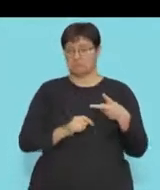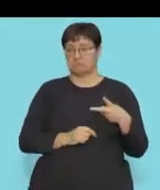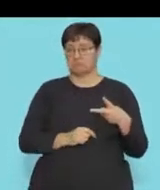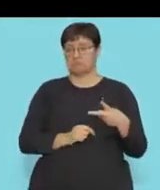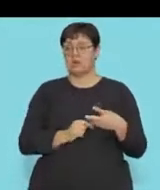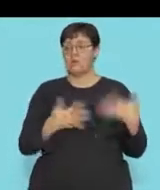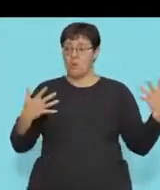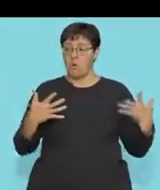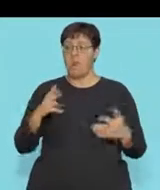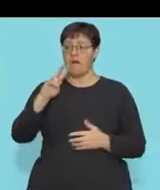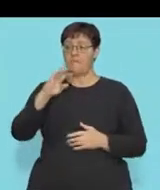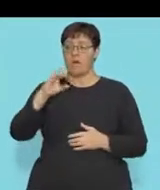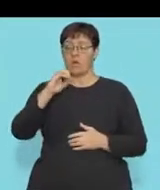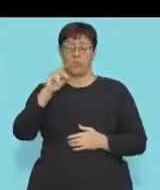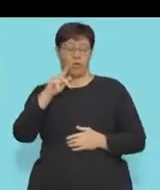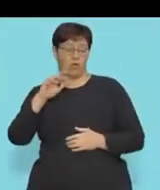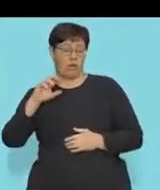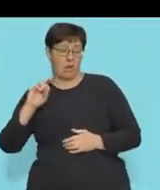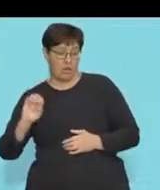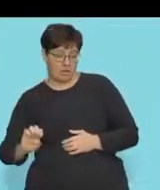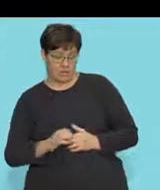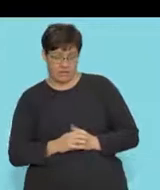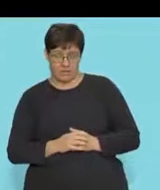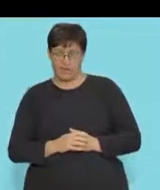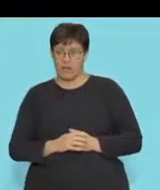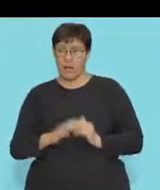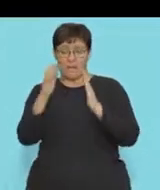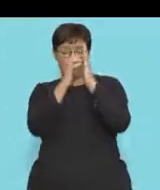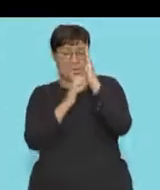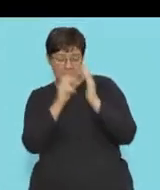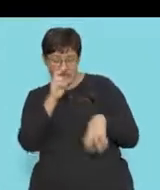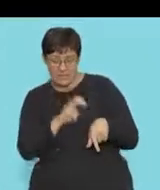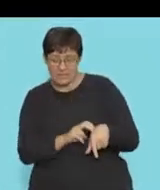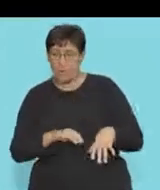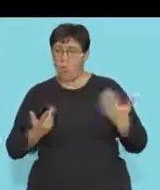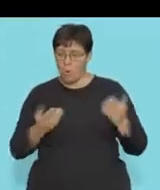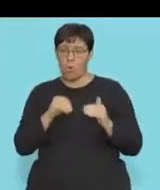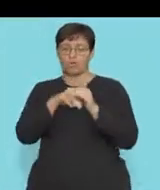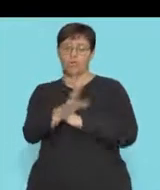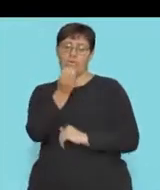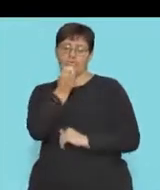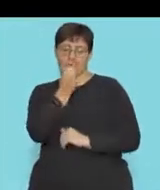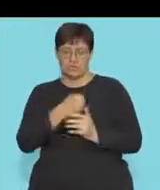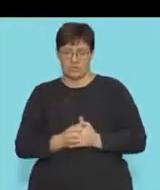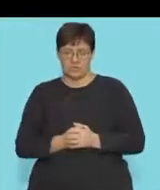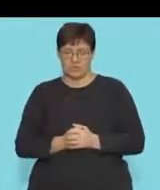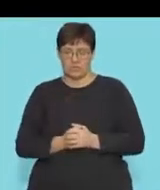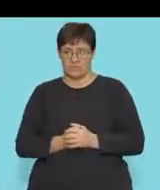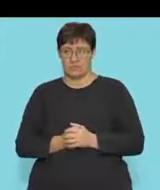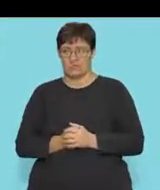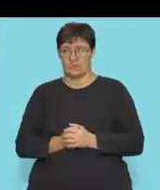or a large vacuole, certain pigments, or stored food? So